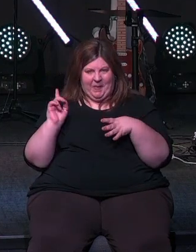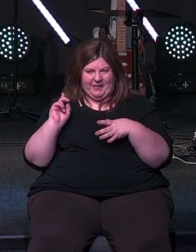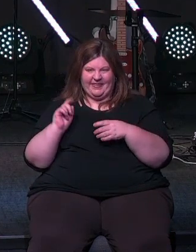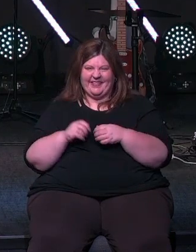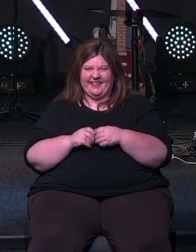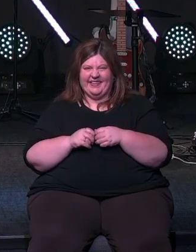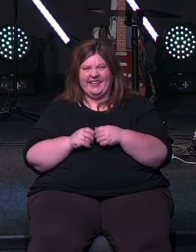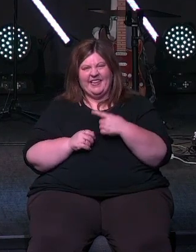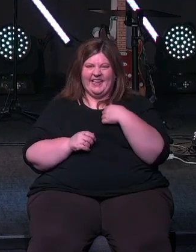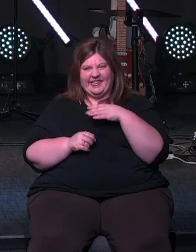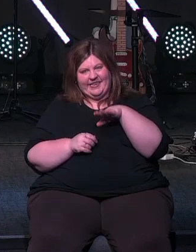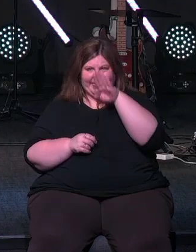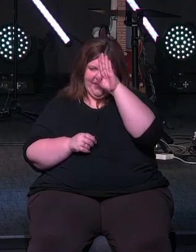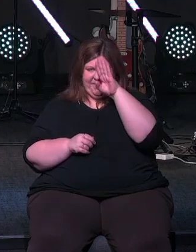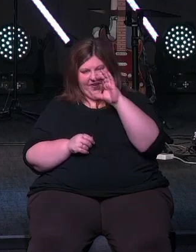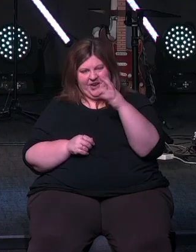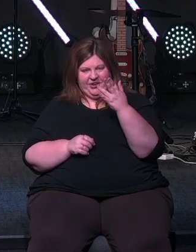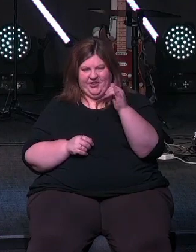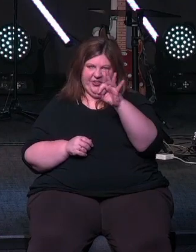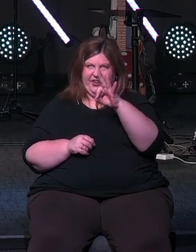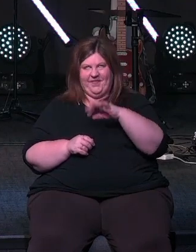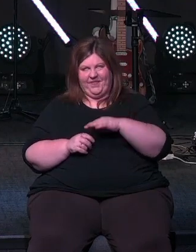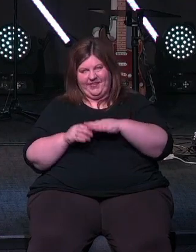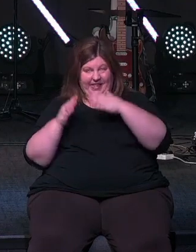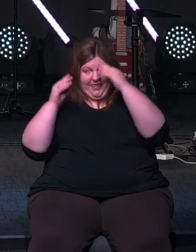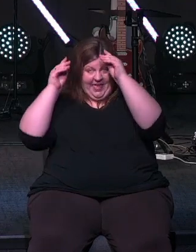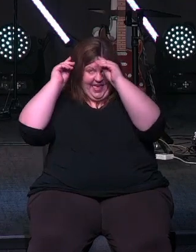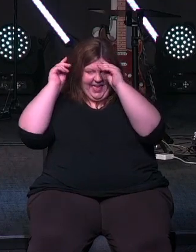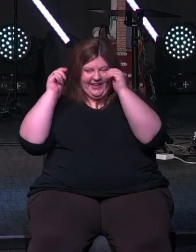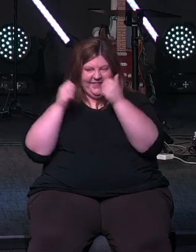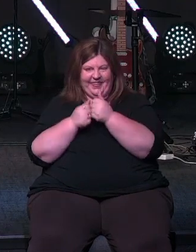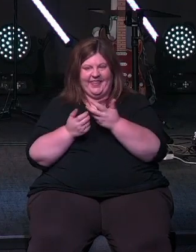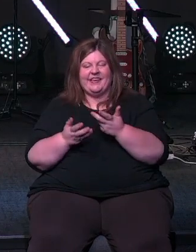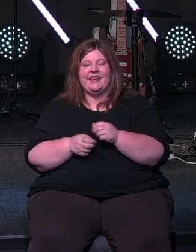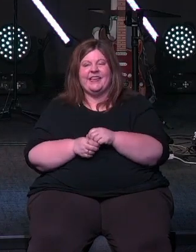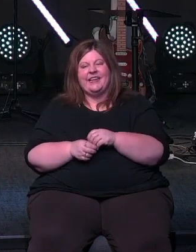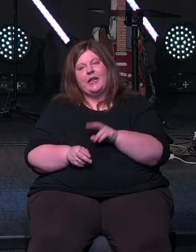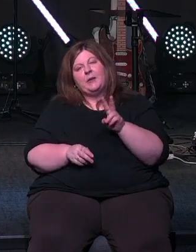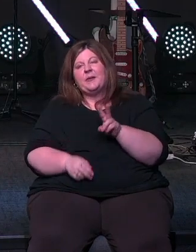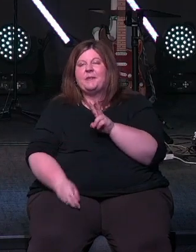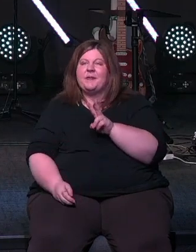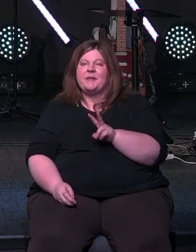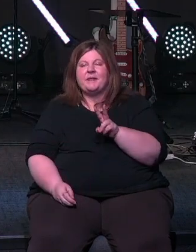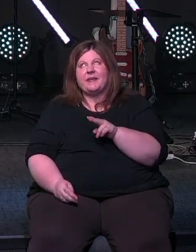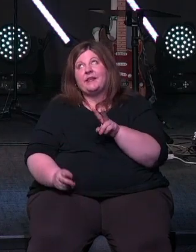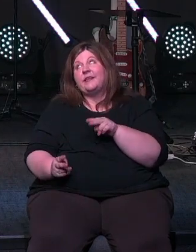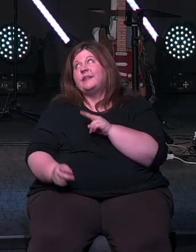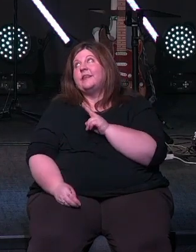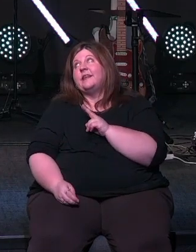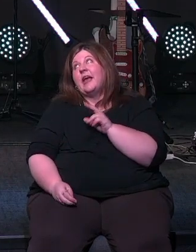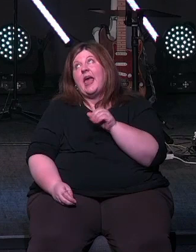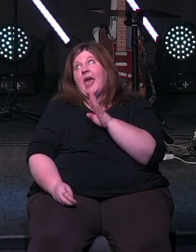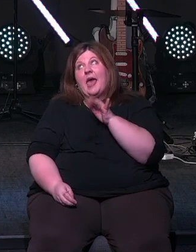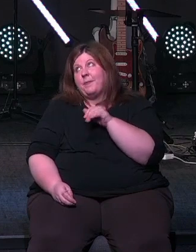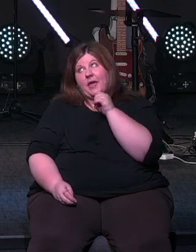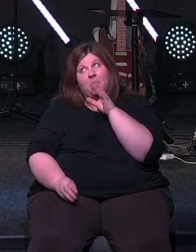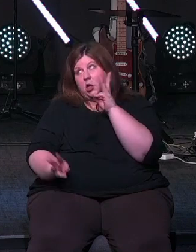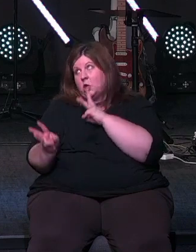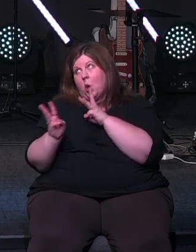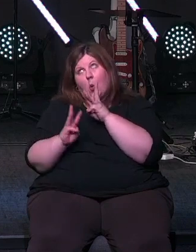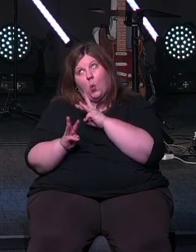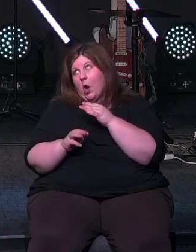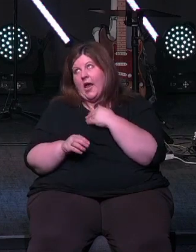It says fire chief on the back. He's got the hat. I mean, he's everything. And he's walking with Abby, and he looks at her, and he says, Abby, don't worry. It's just